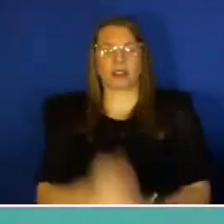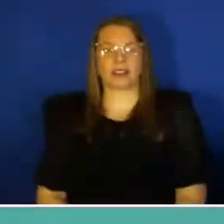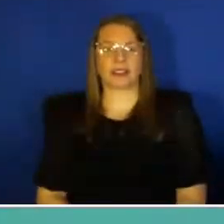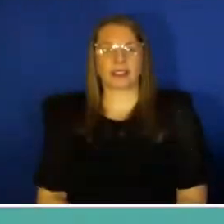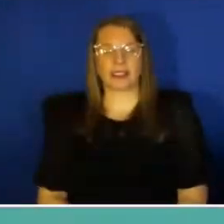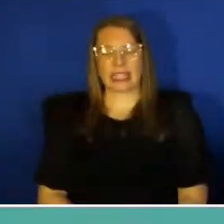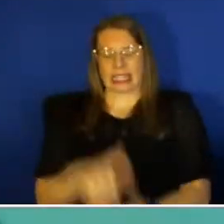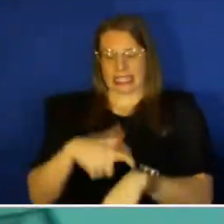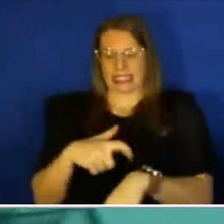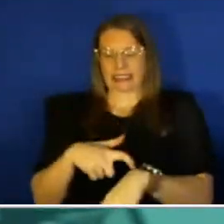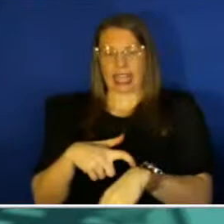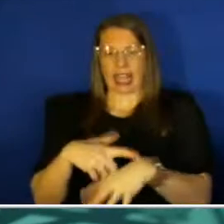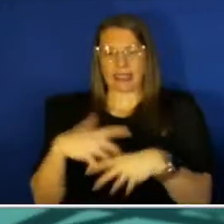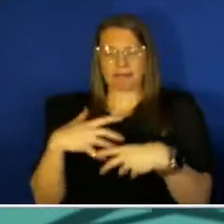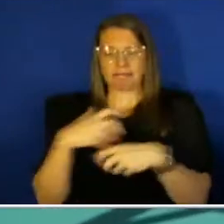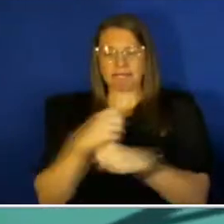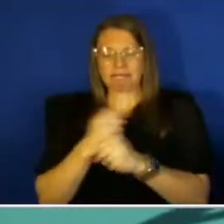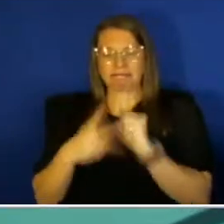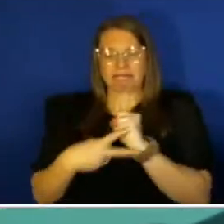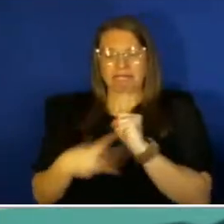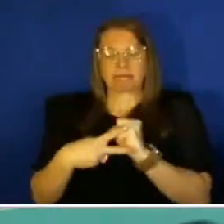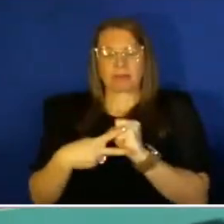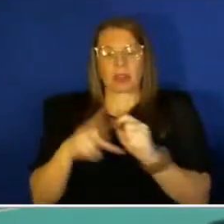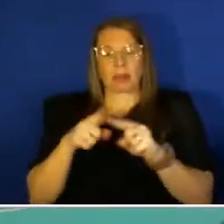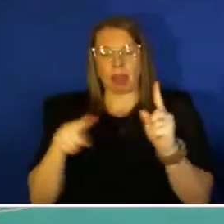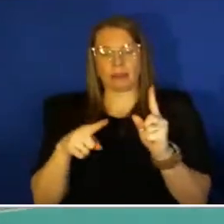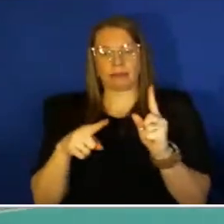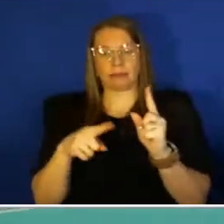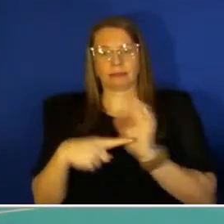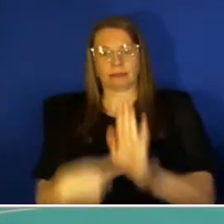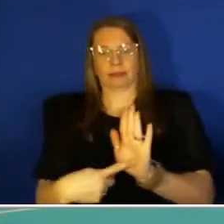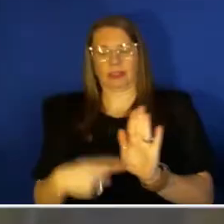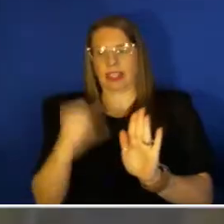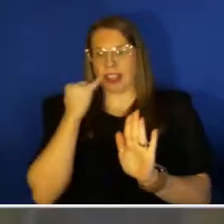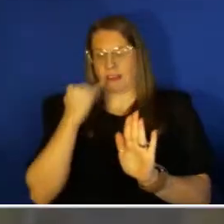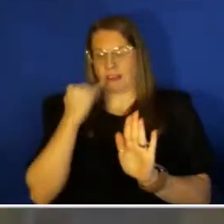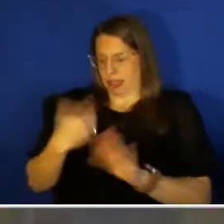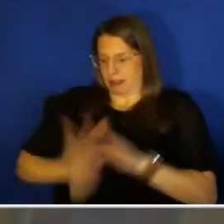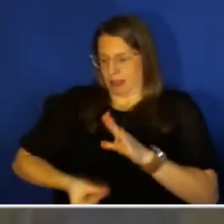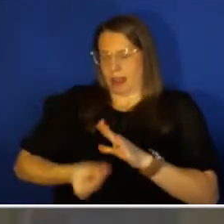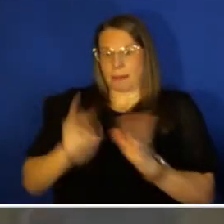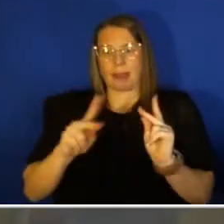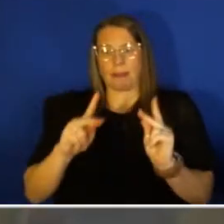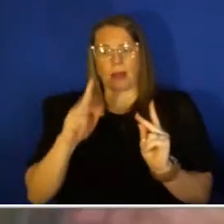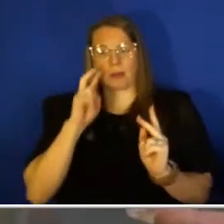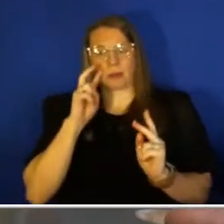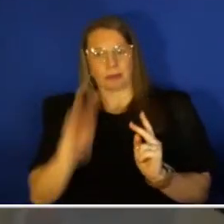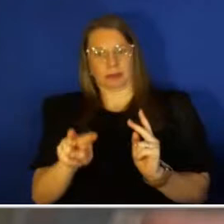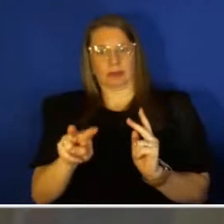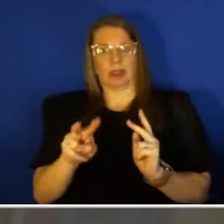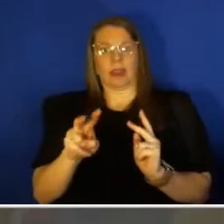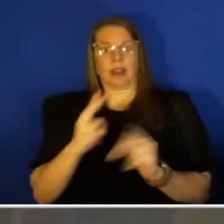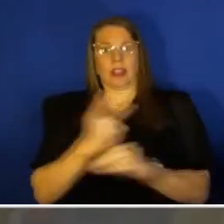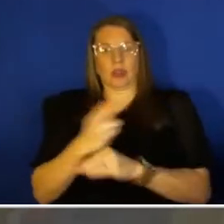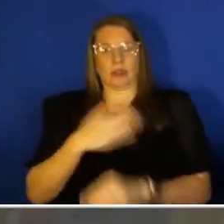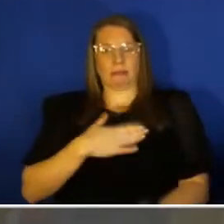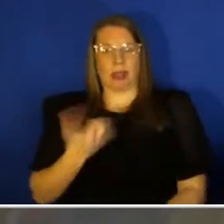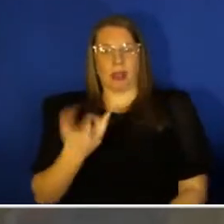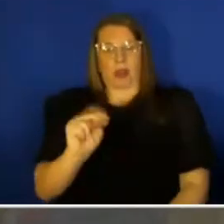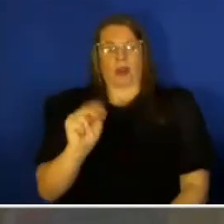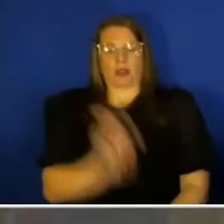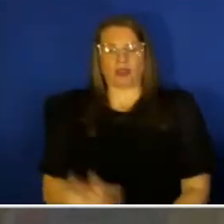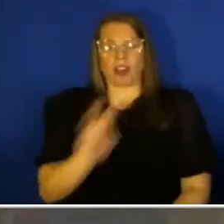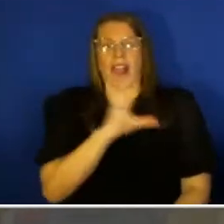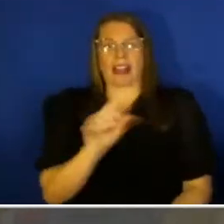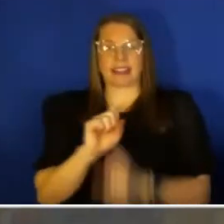able to make my mark whenever I'm no longer here, that, you know, I used my own journey and situation